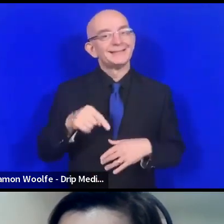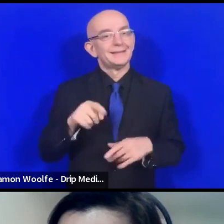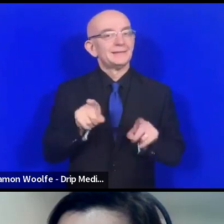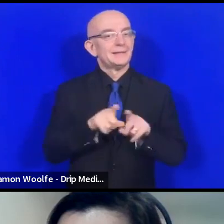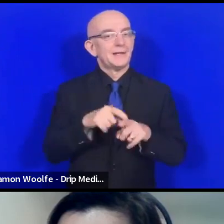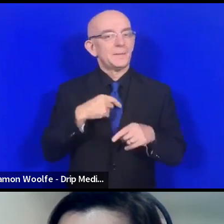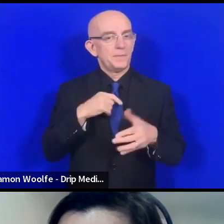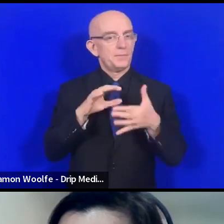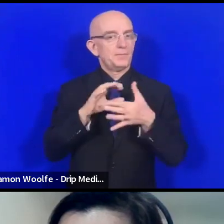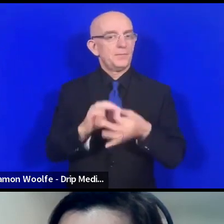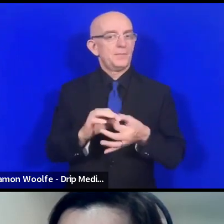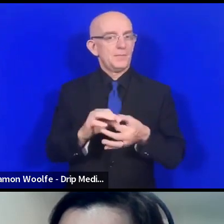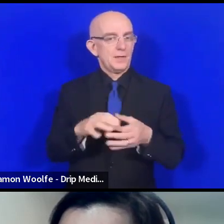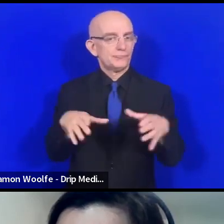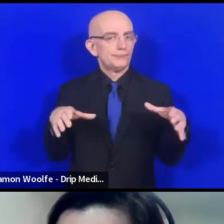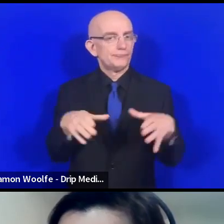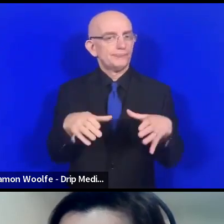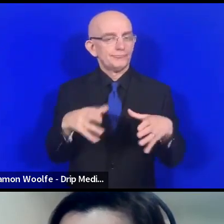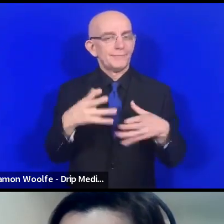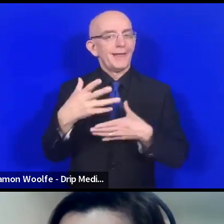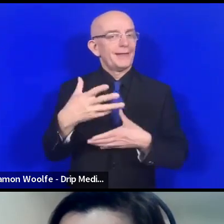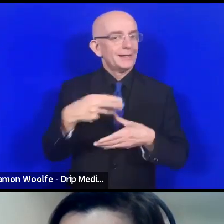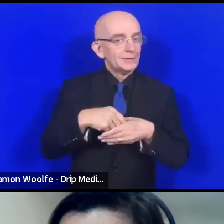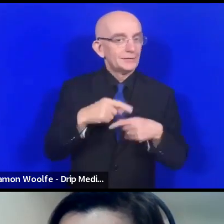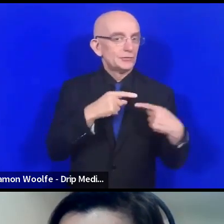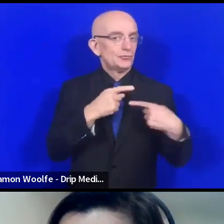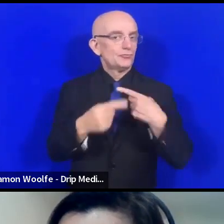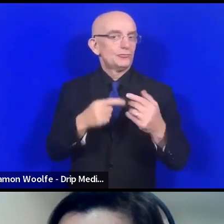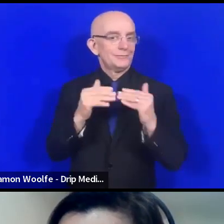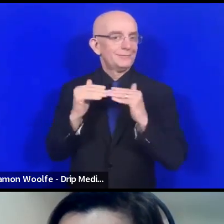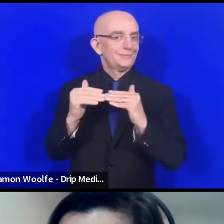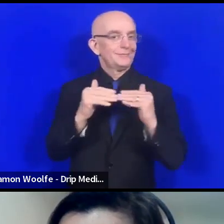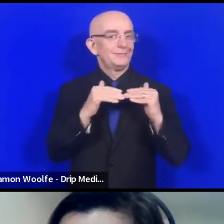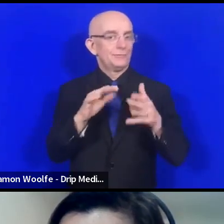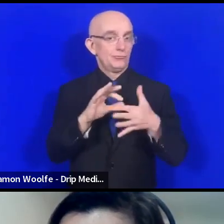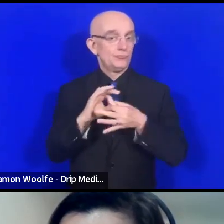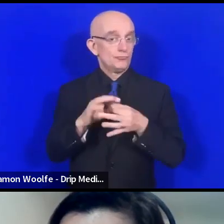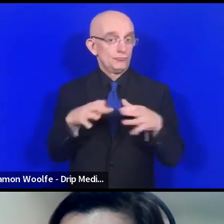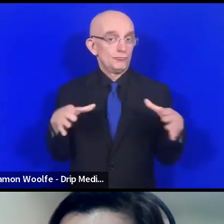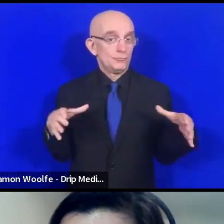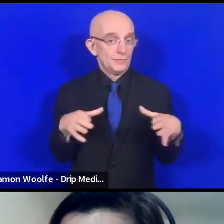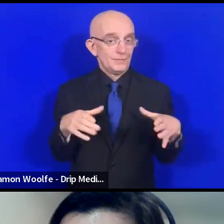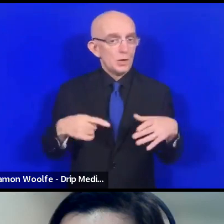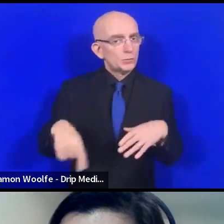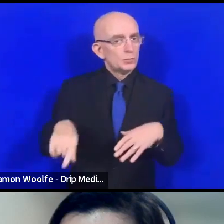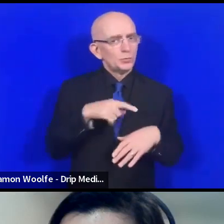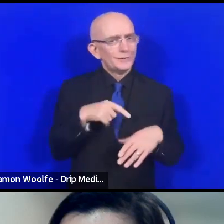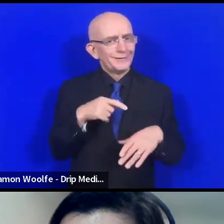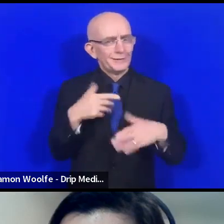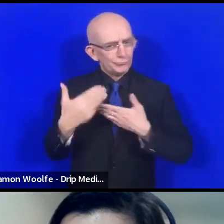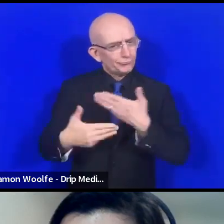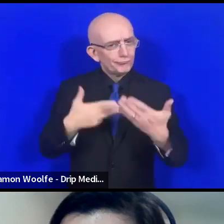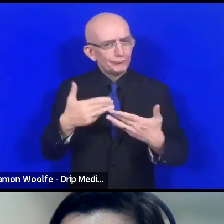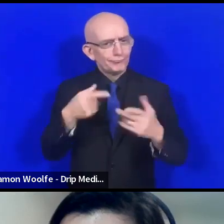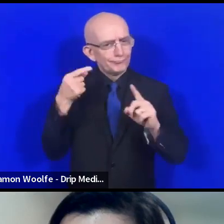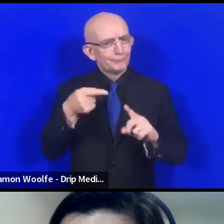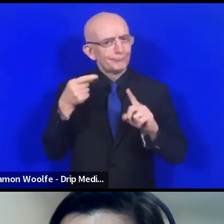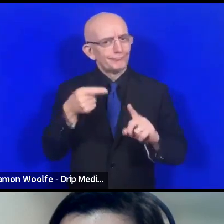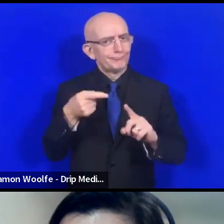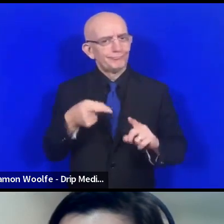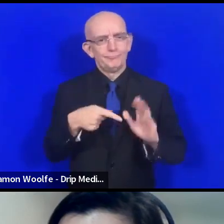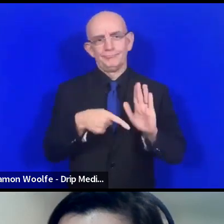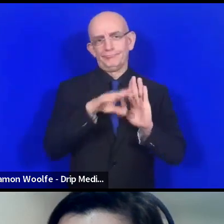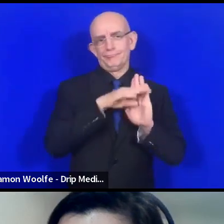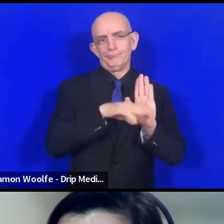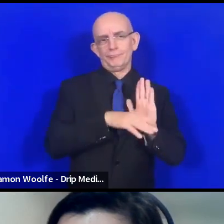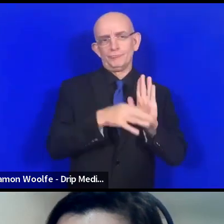protocol, we often hear from organizations that just see the challenges of implementing the